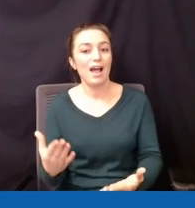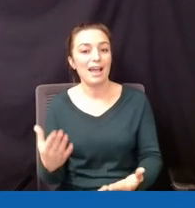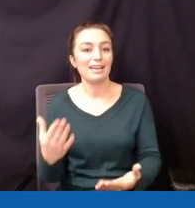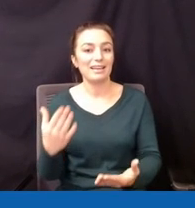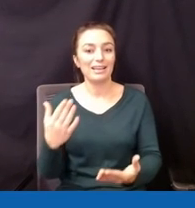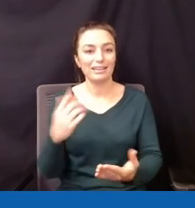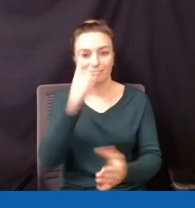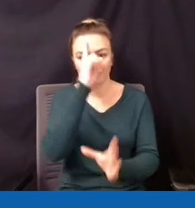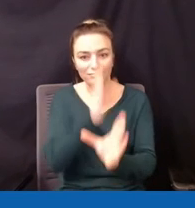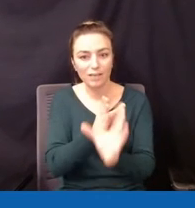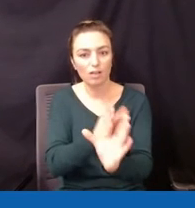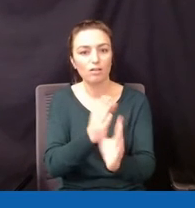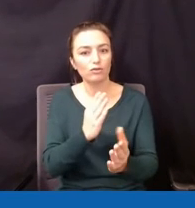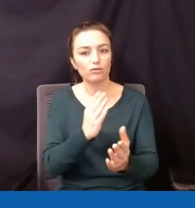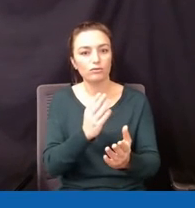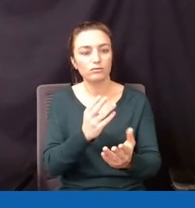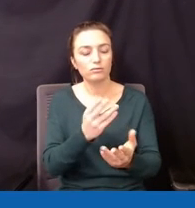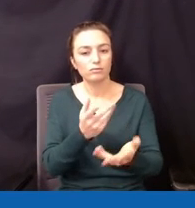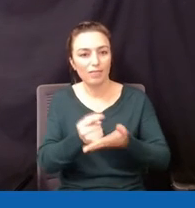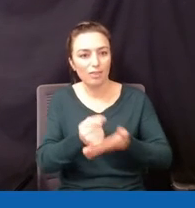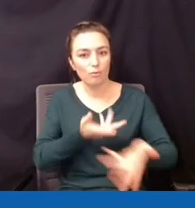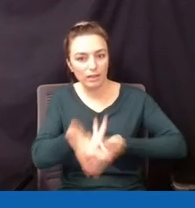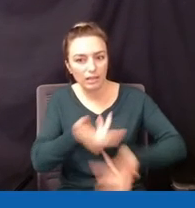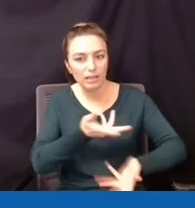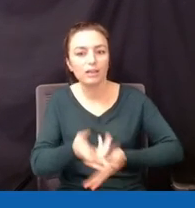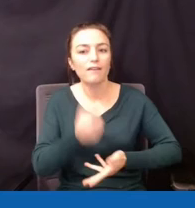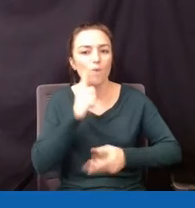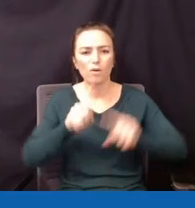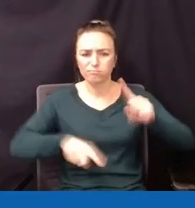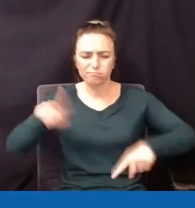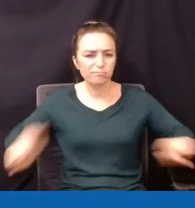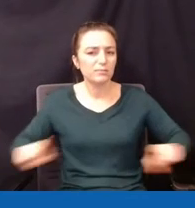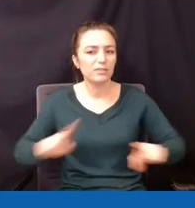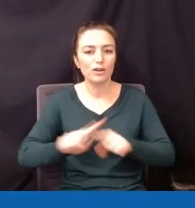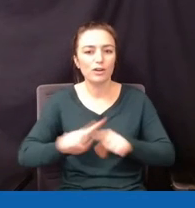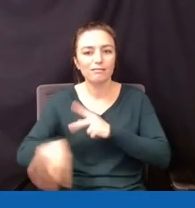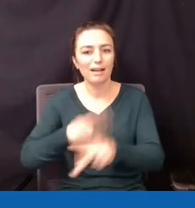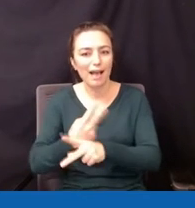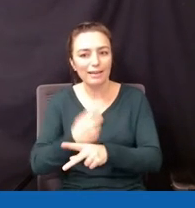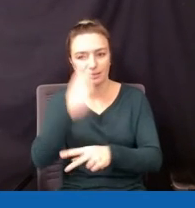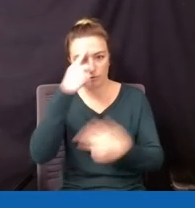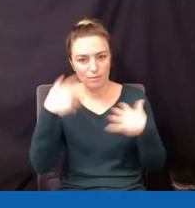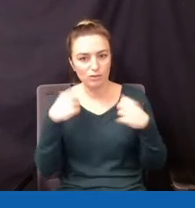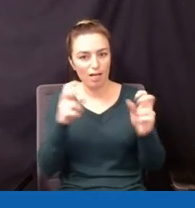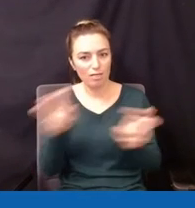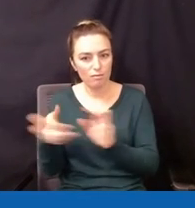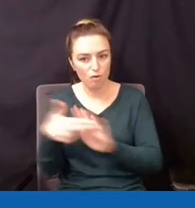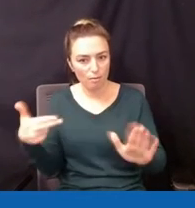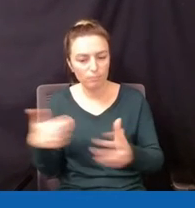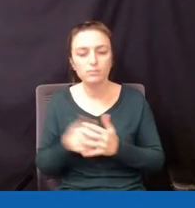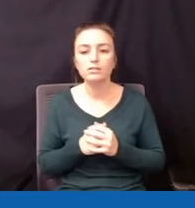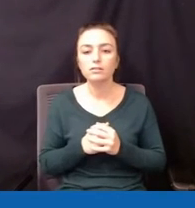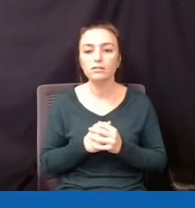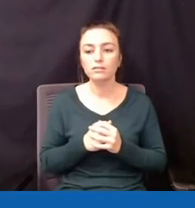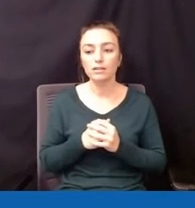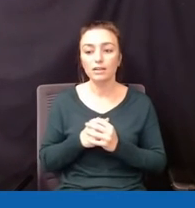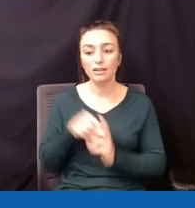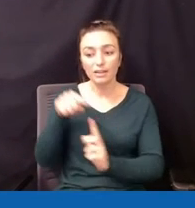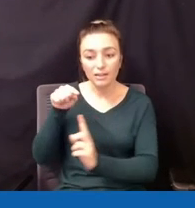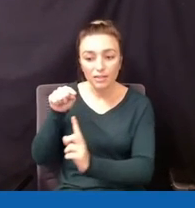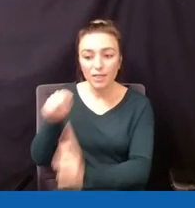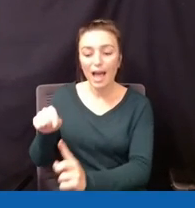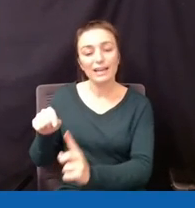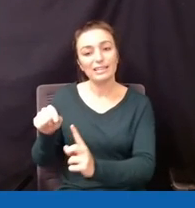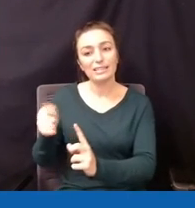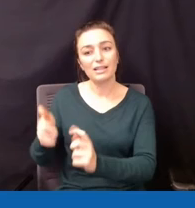prevention and care of a range of mental health problems. This is probably the largest body of delivery science in my